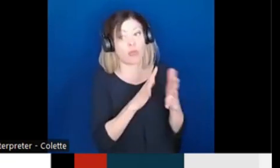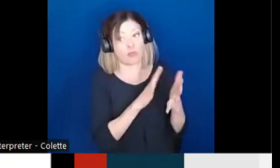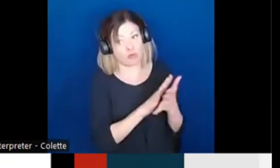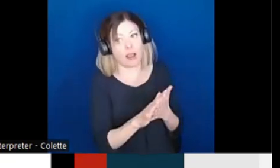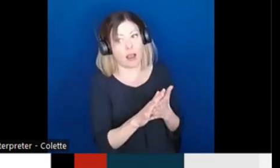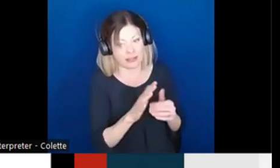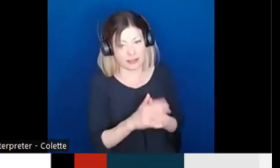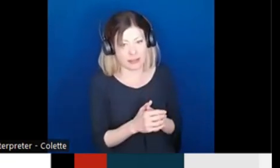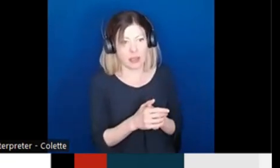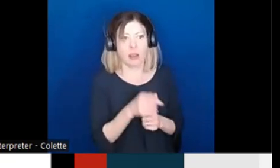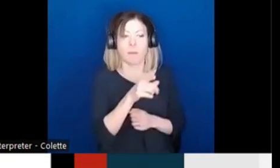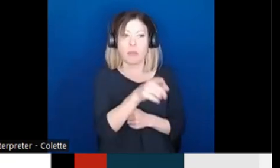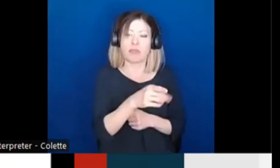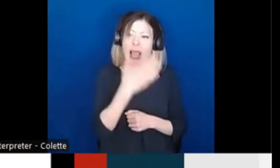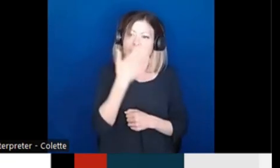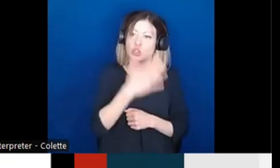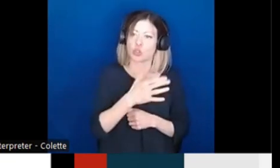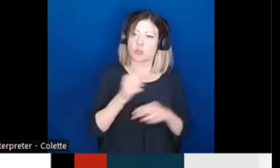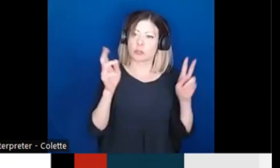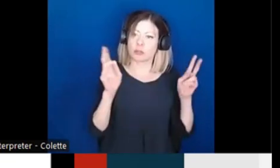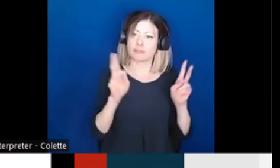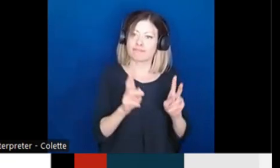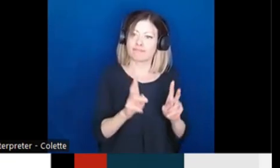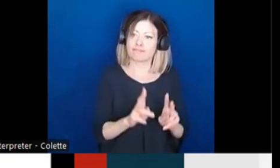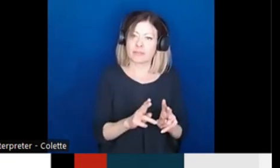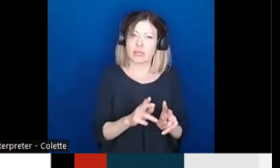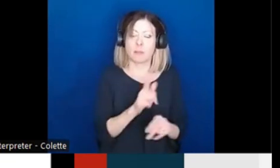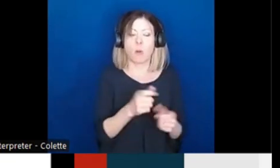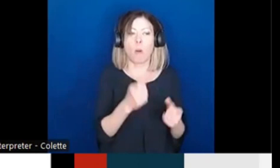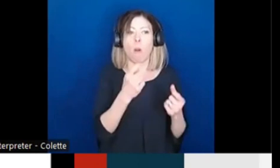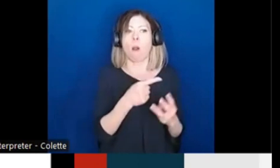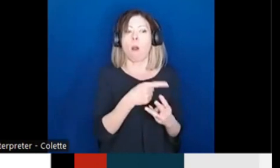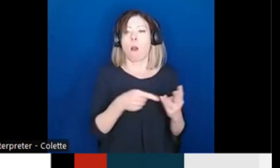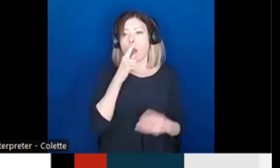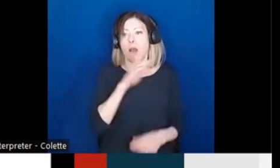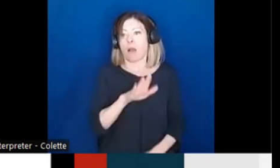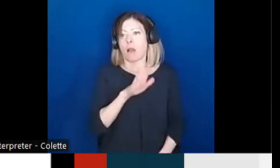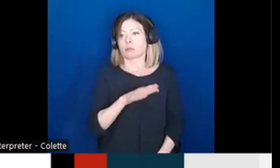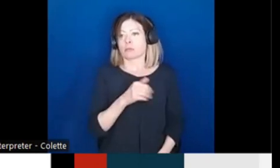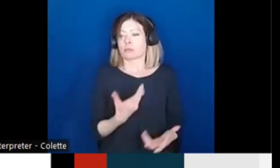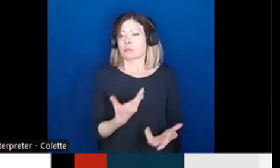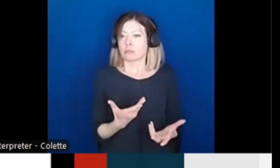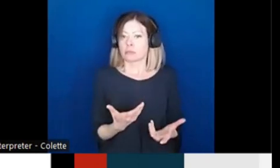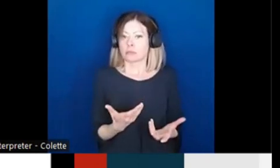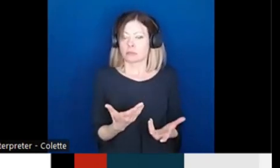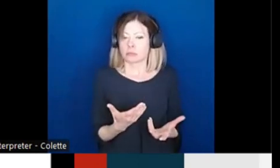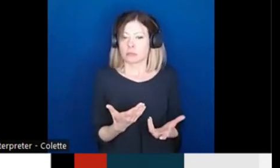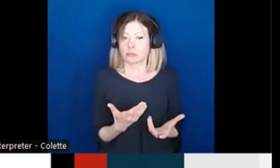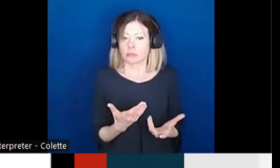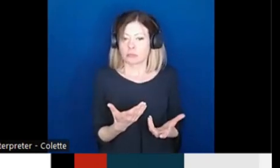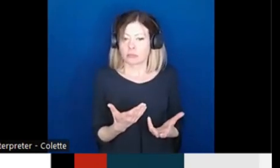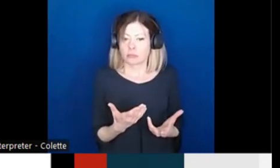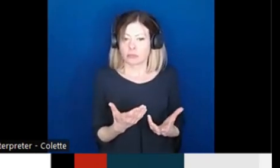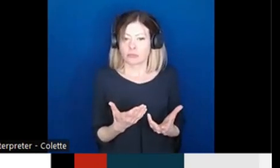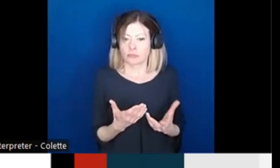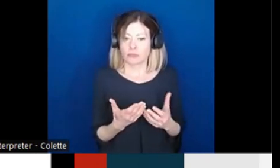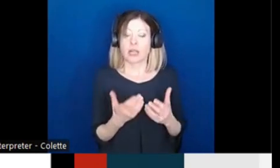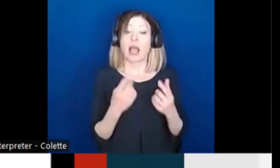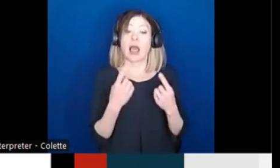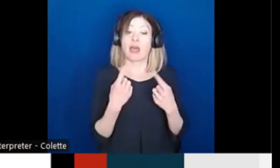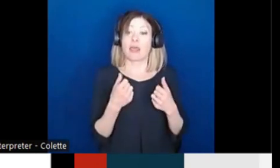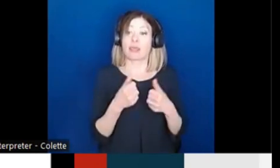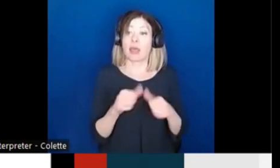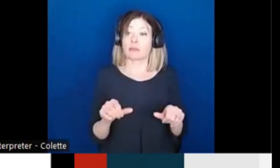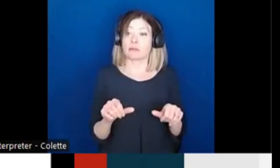as very tragic figures. More and more people started to visit Haworth. And really the Brontë kind of tourism thing, if you like,